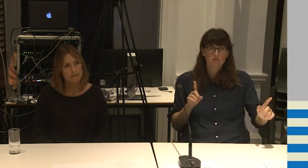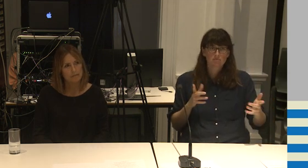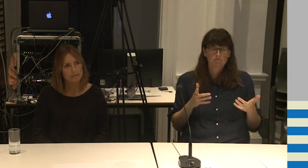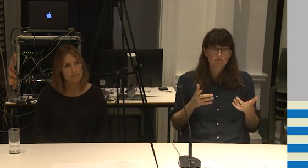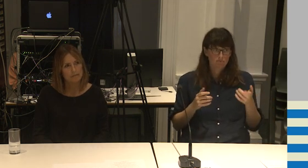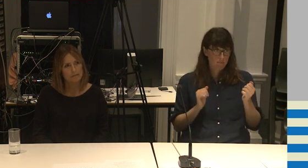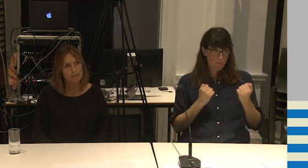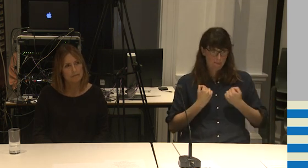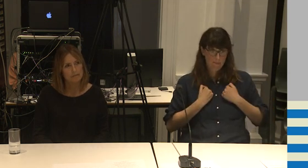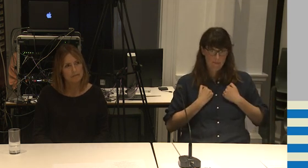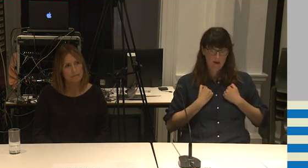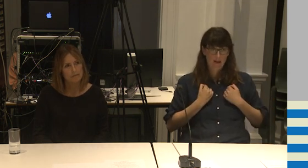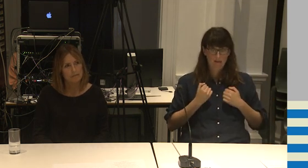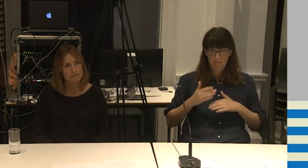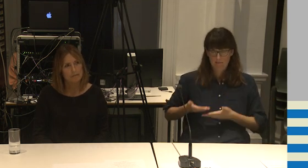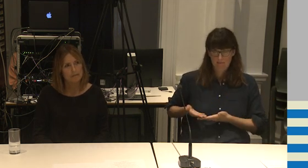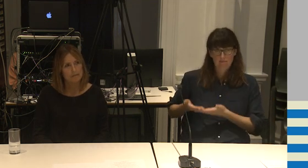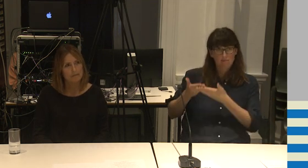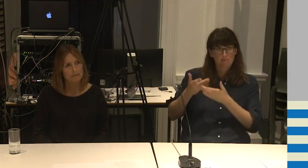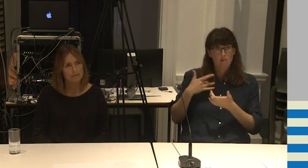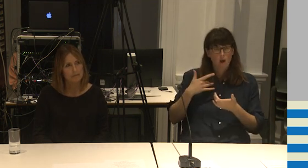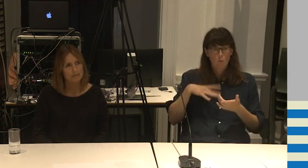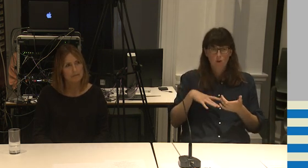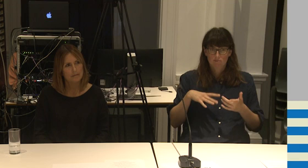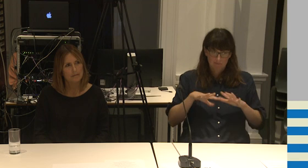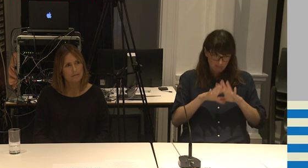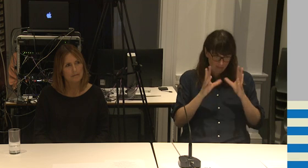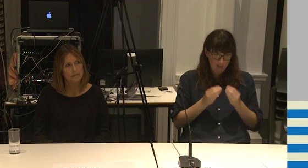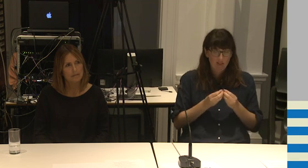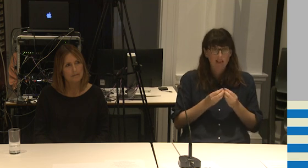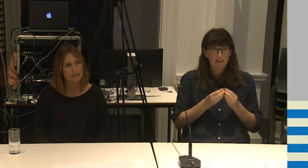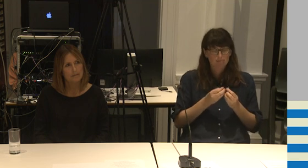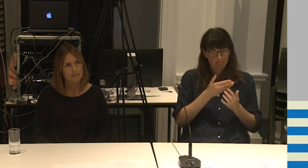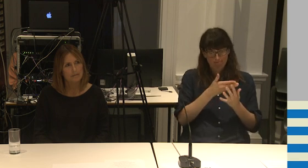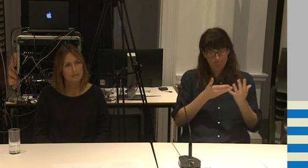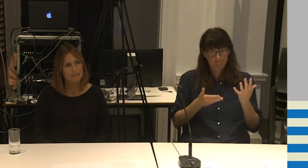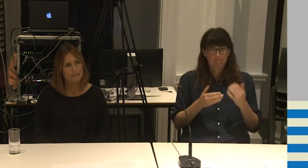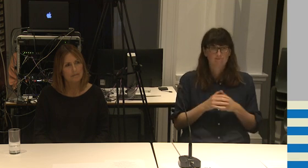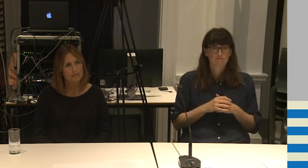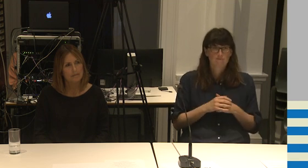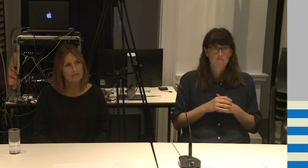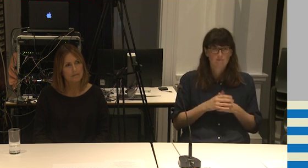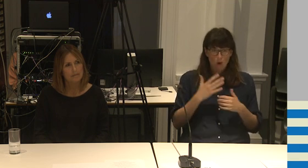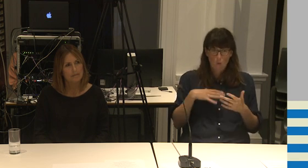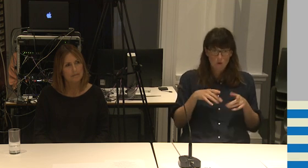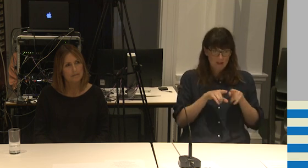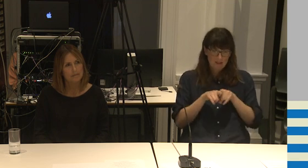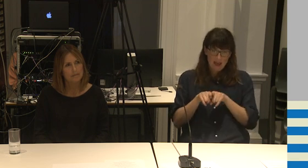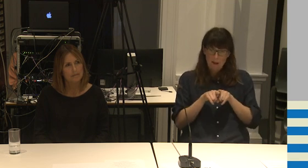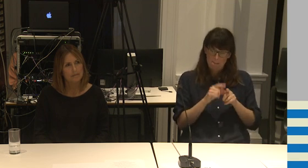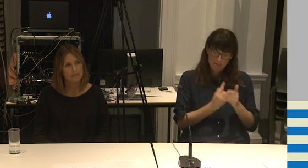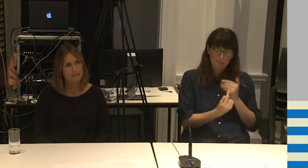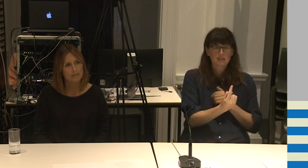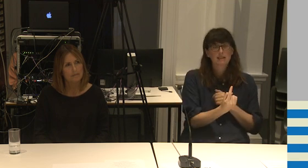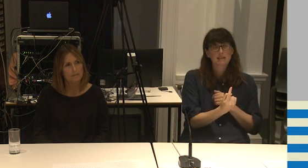things, whereas I'm coming from a position of like, I want to be able to do everything. And I want to be able to do as much of it as possible by